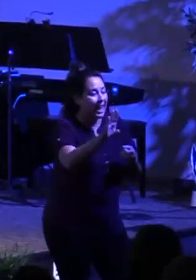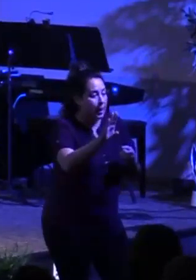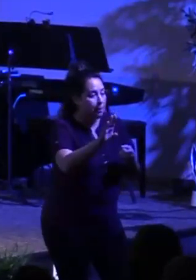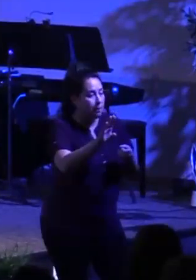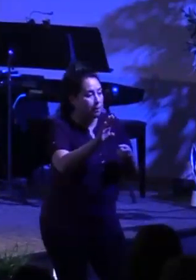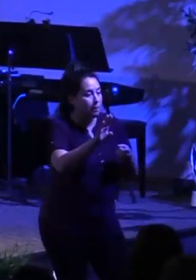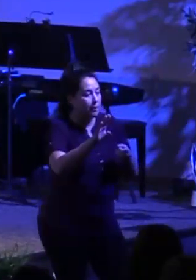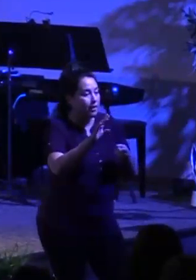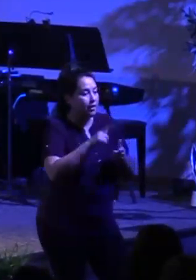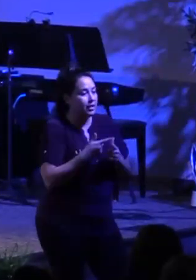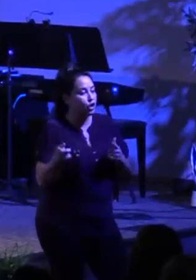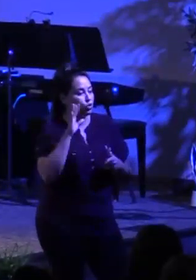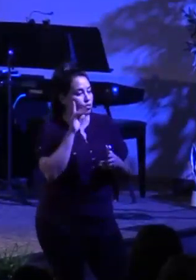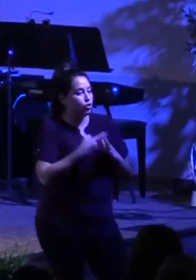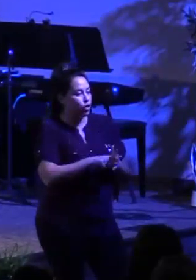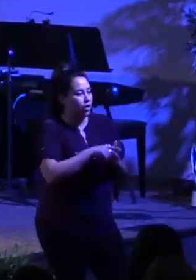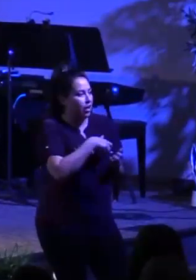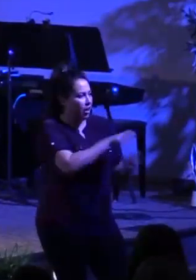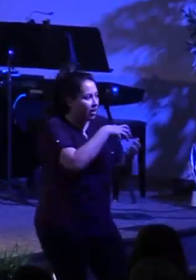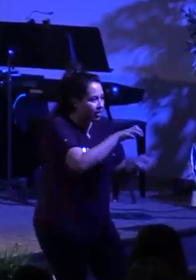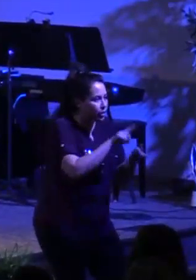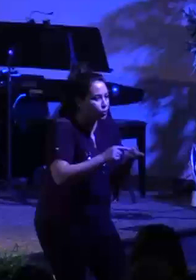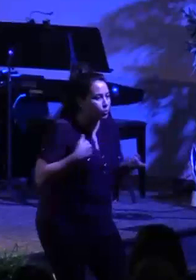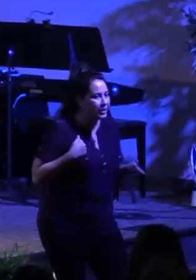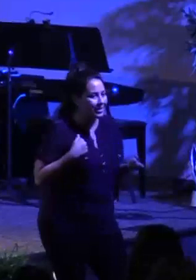starts barking at me and does this and just sort of,